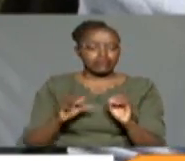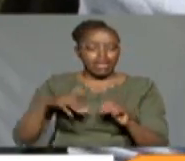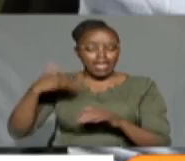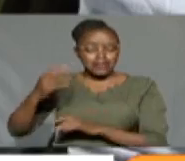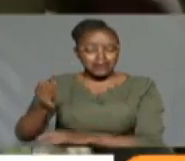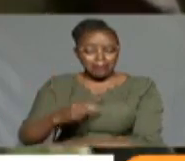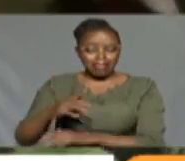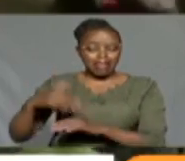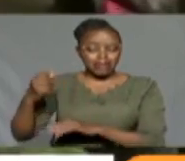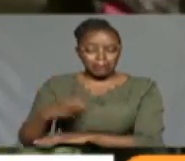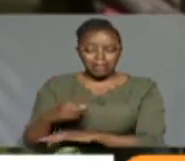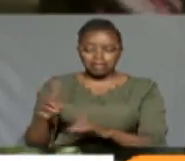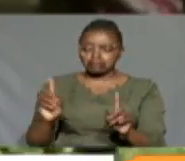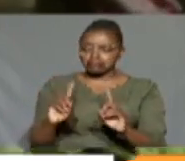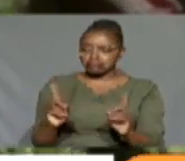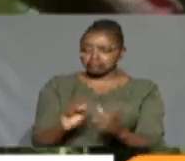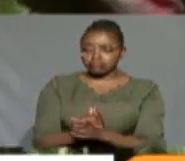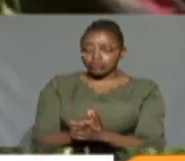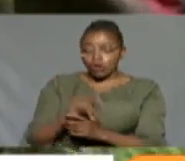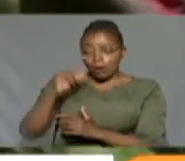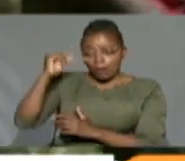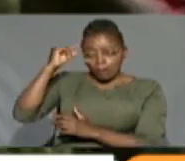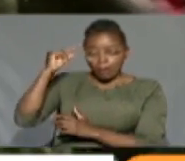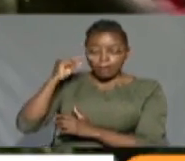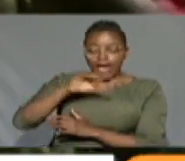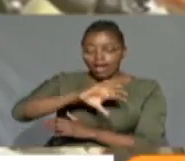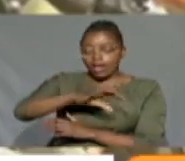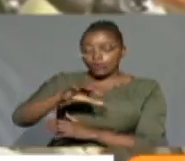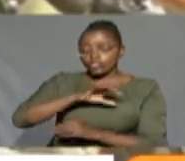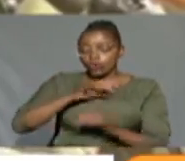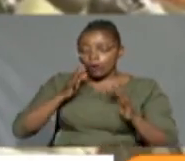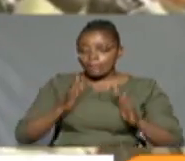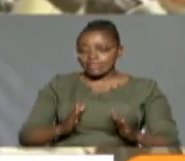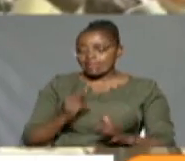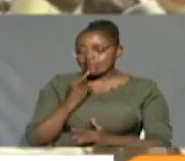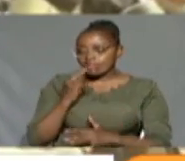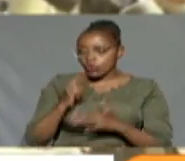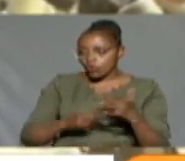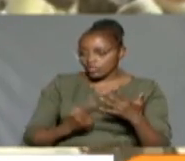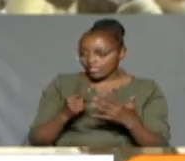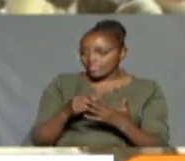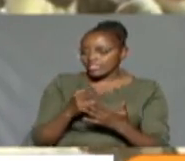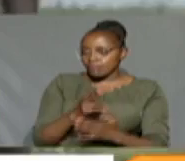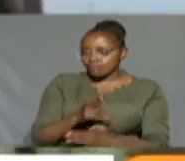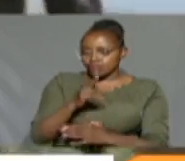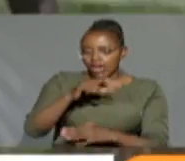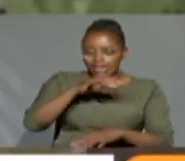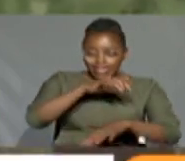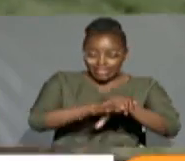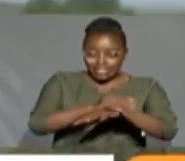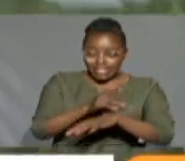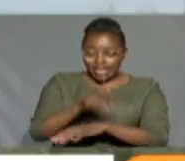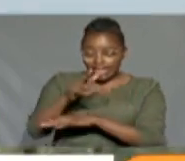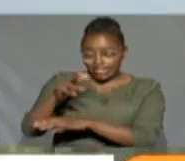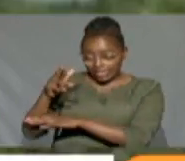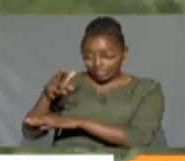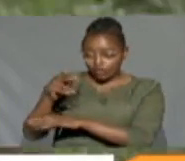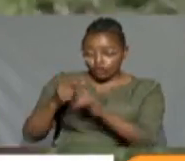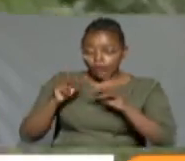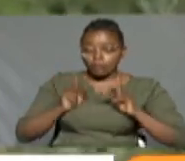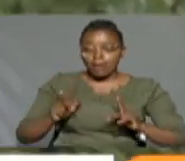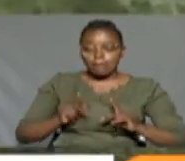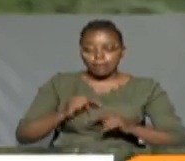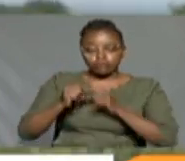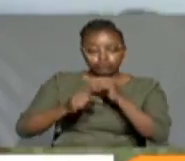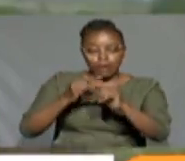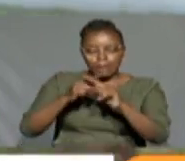after months. According to Marsabit County Commissioner Evan Sachoki, the disarmament process has already begun. However, it is